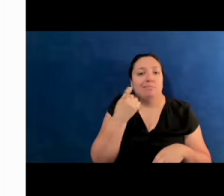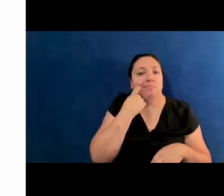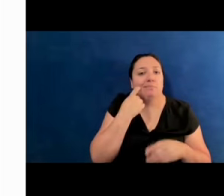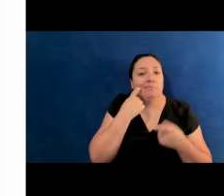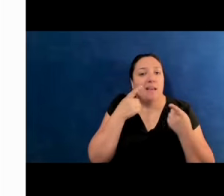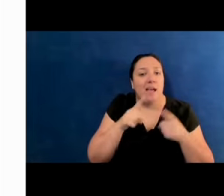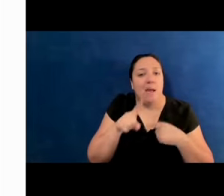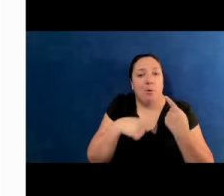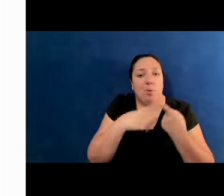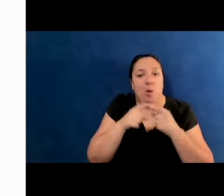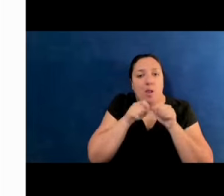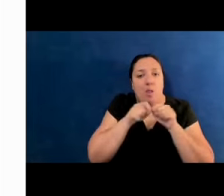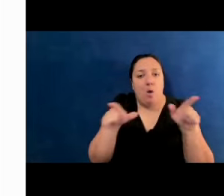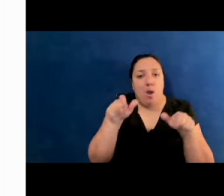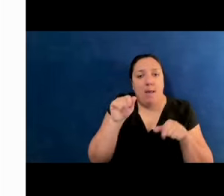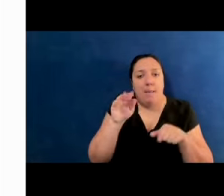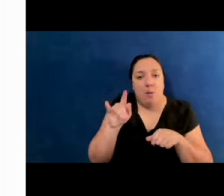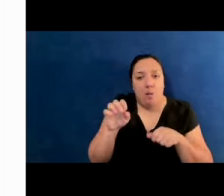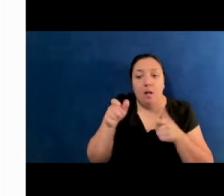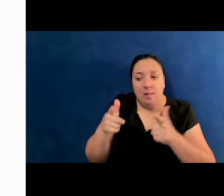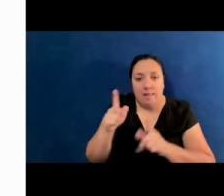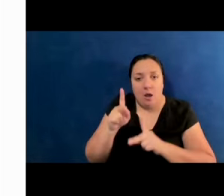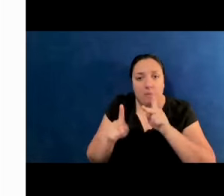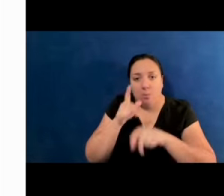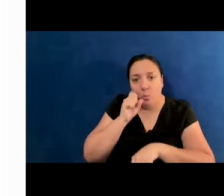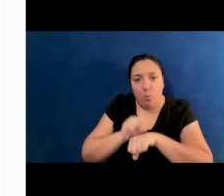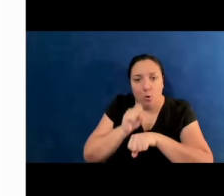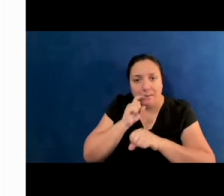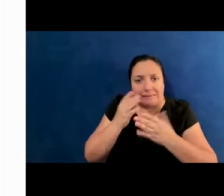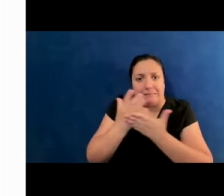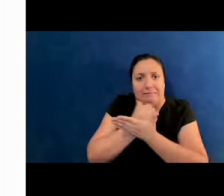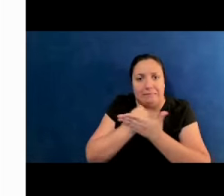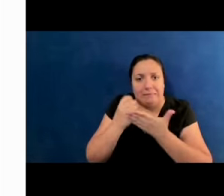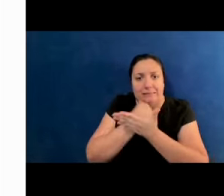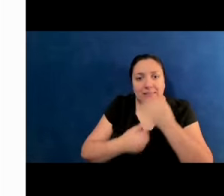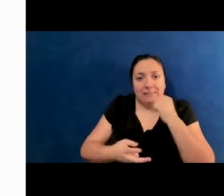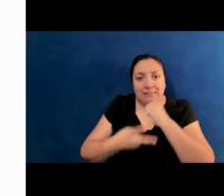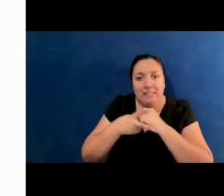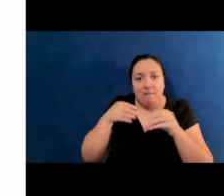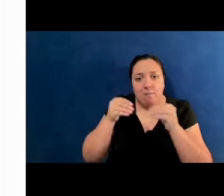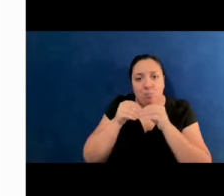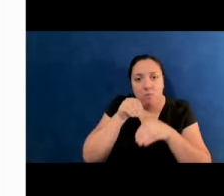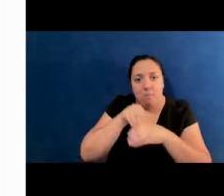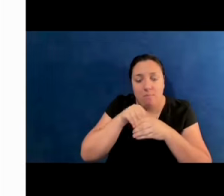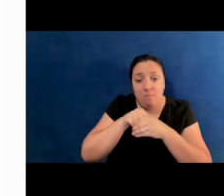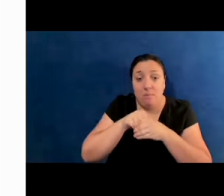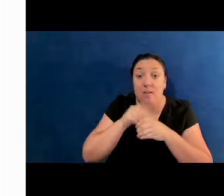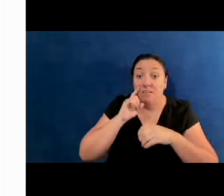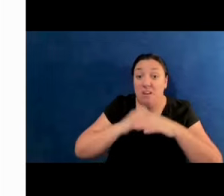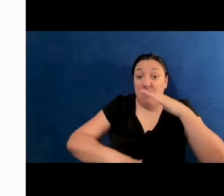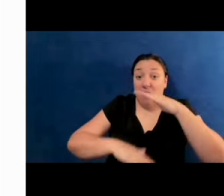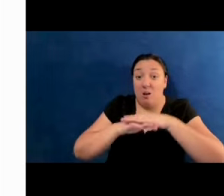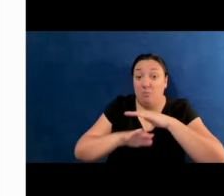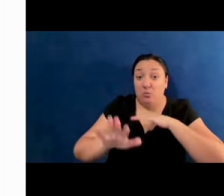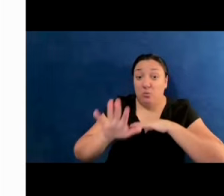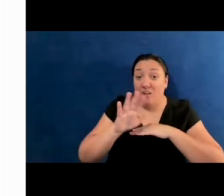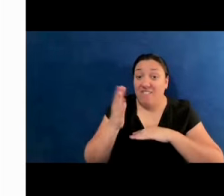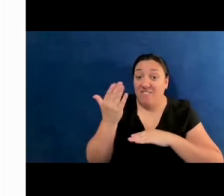after ABLE was launched that allows those that are working to even save more money, which is exciting. Actually, this year they can save up to